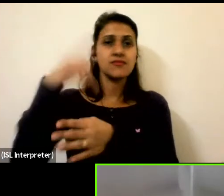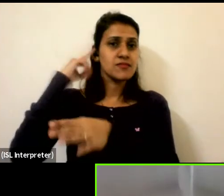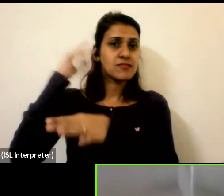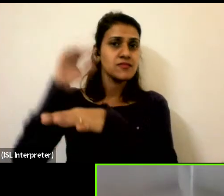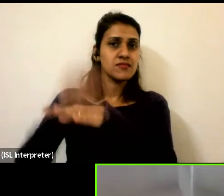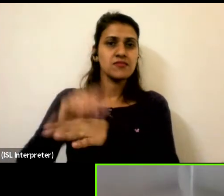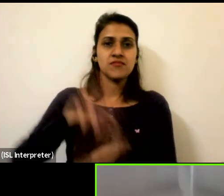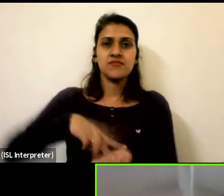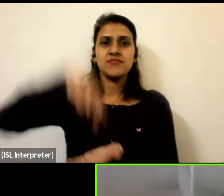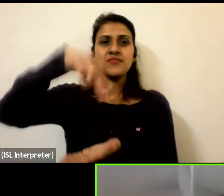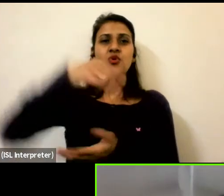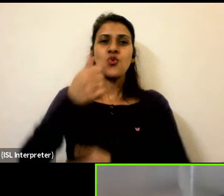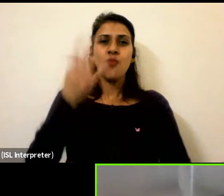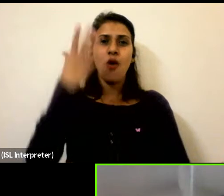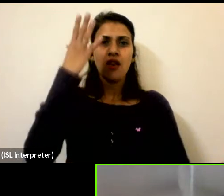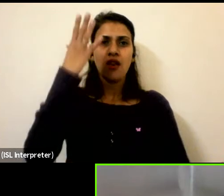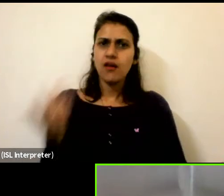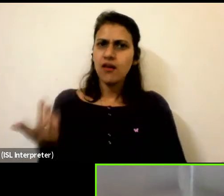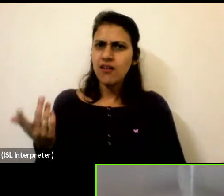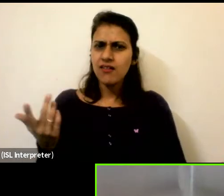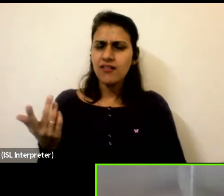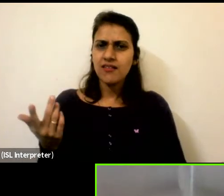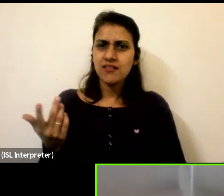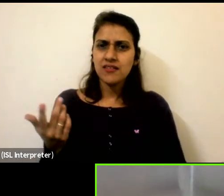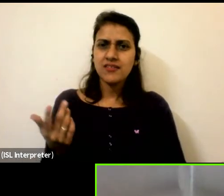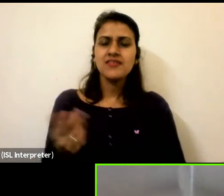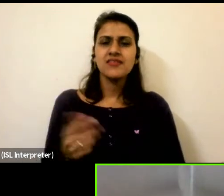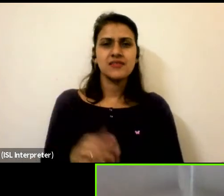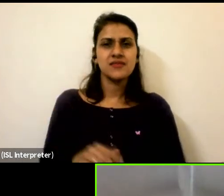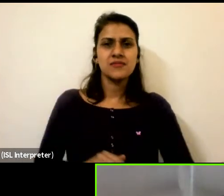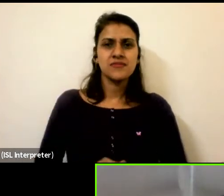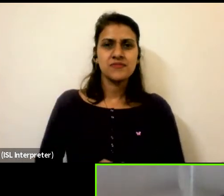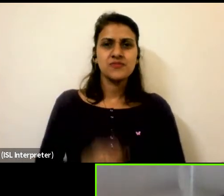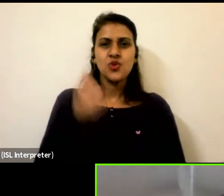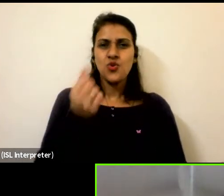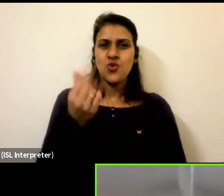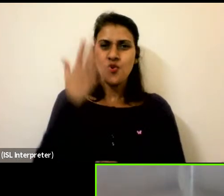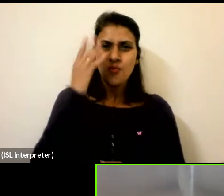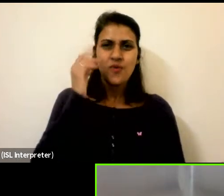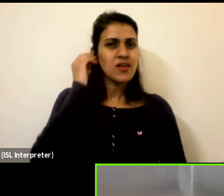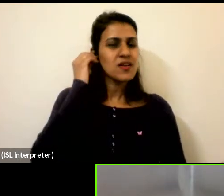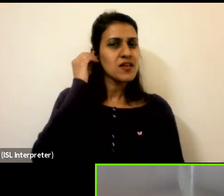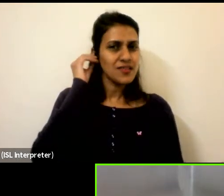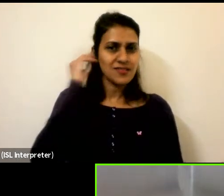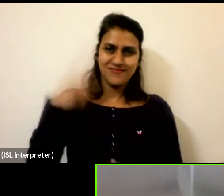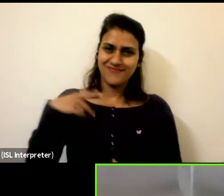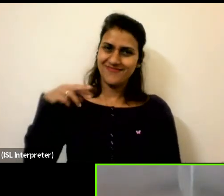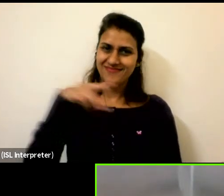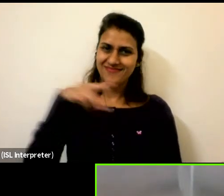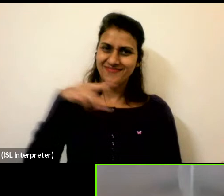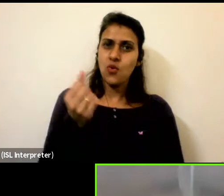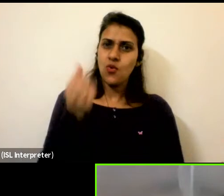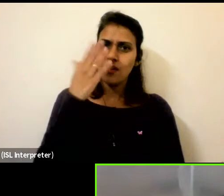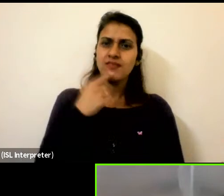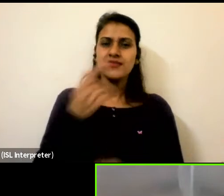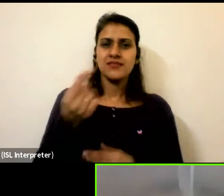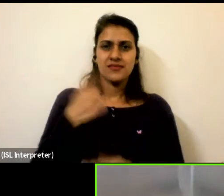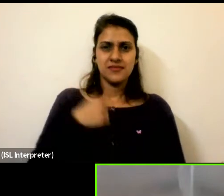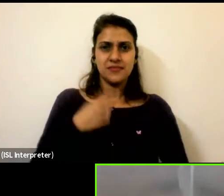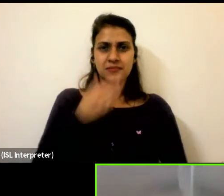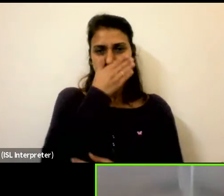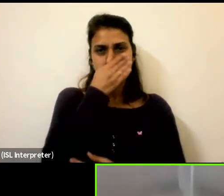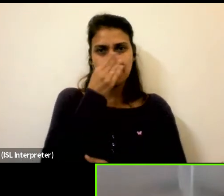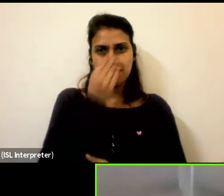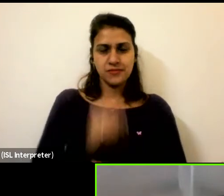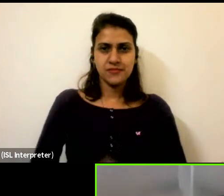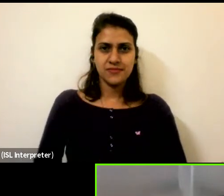would stand up and say, "Good morning." So one of those days, she said good morning as I came in, and I wished her. And there was a